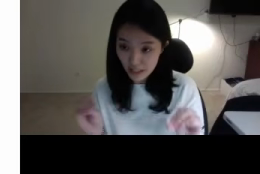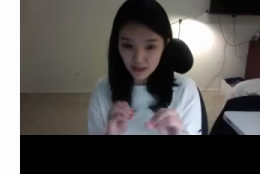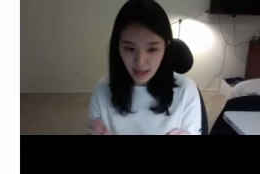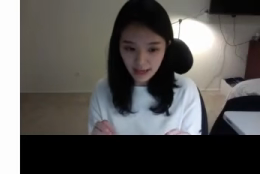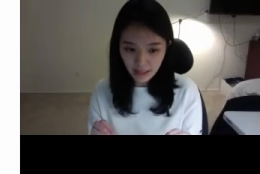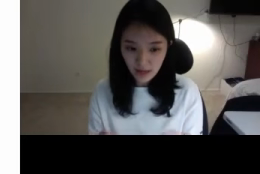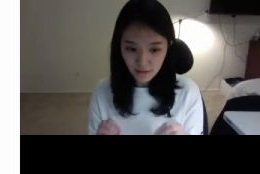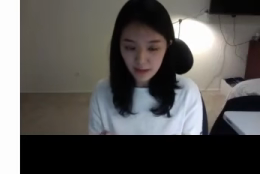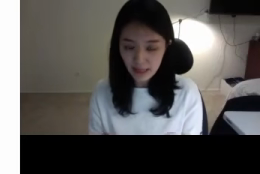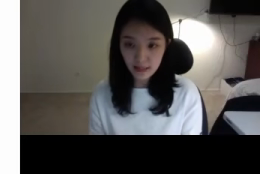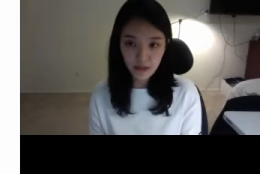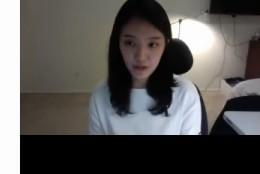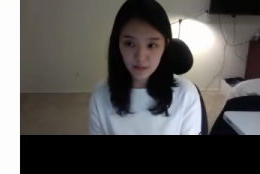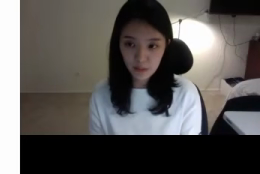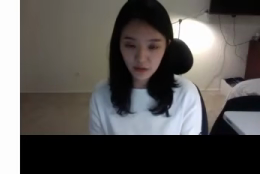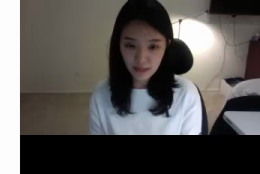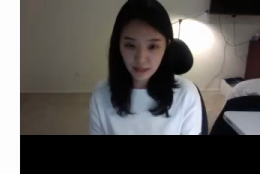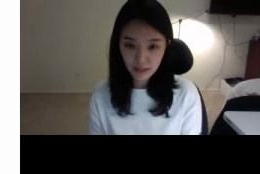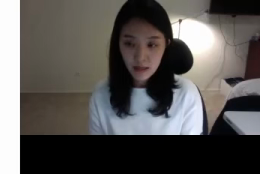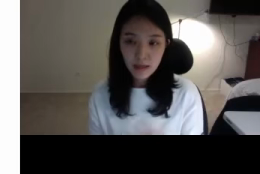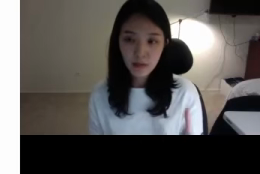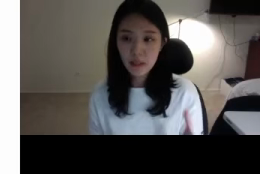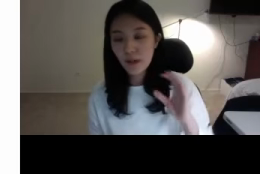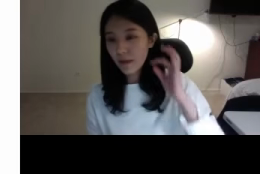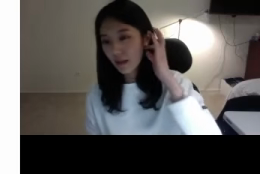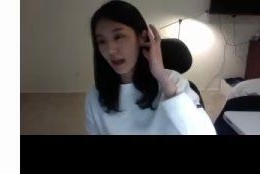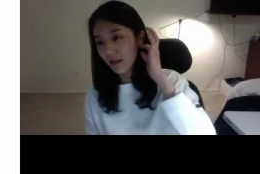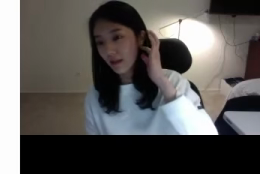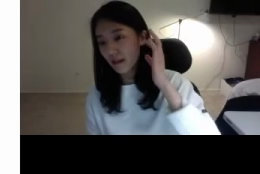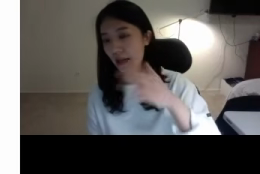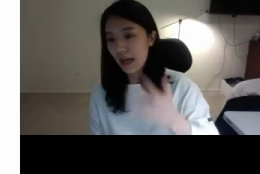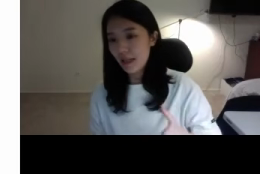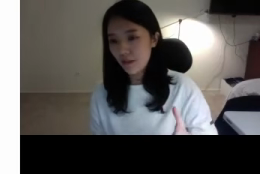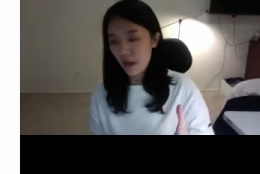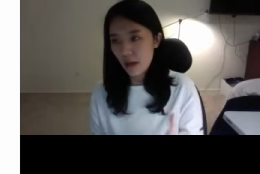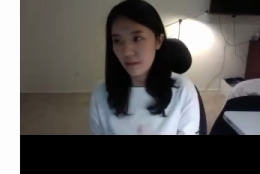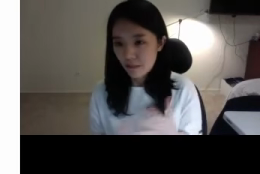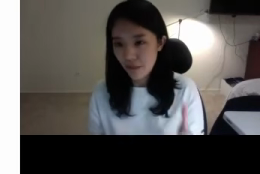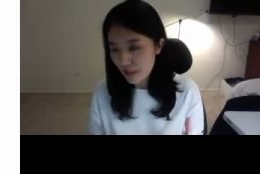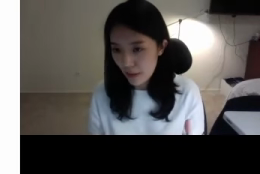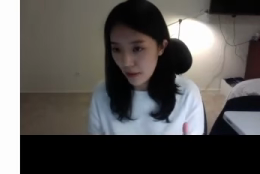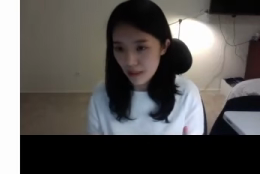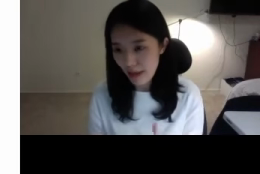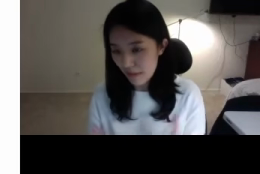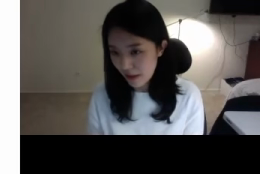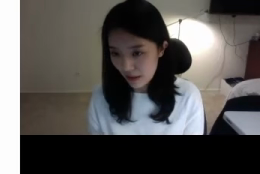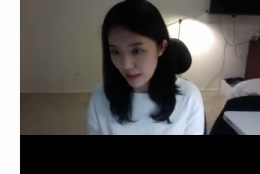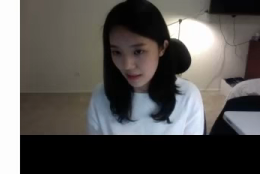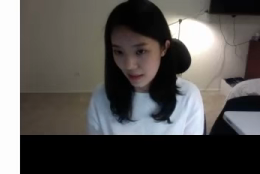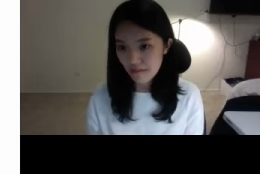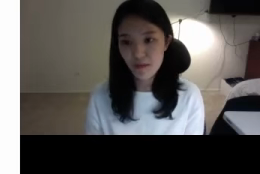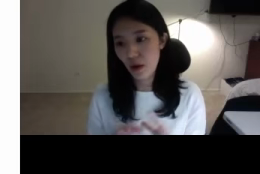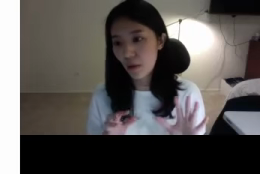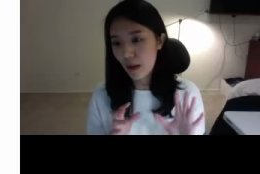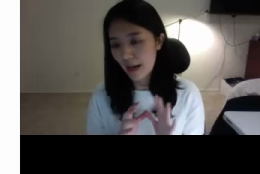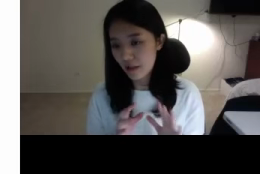so in each line, vary as a function of speech rate. So in the previous analysis, I kind of presupposed that they vary